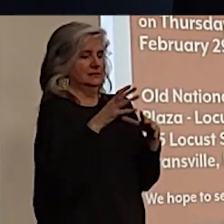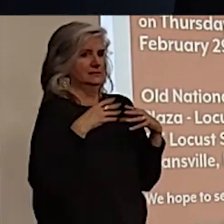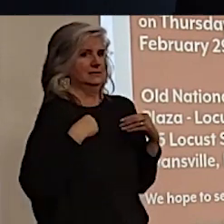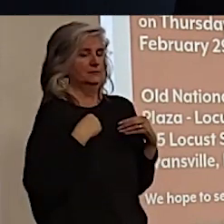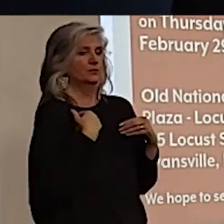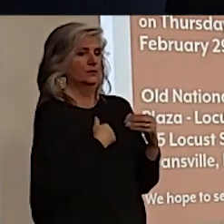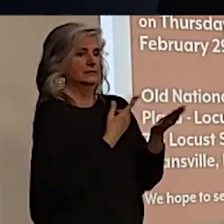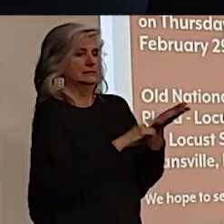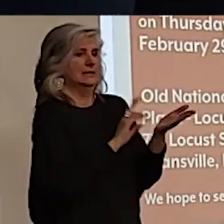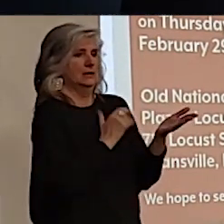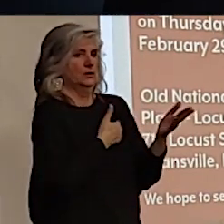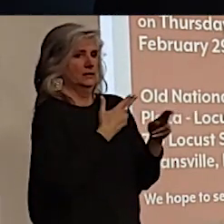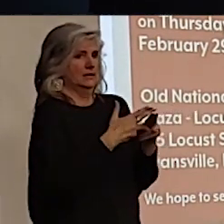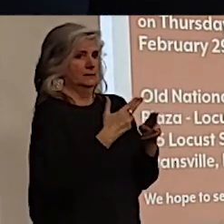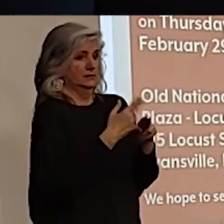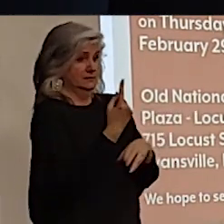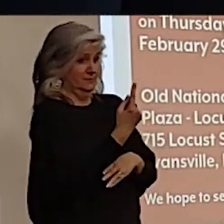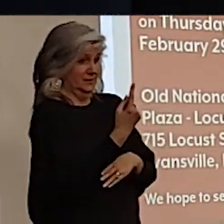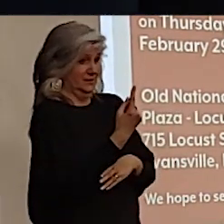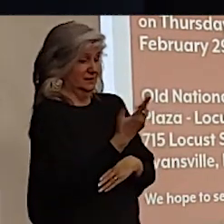going to sign our name to something,